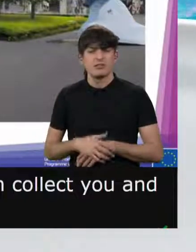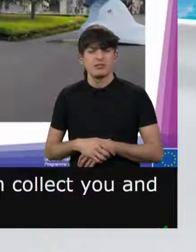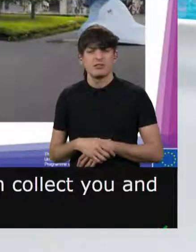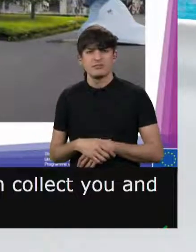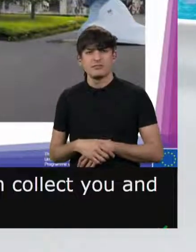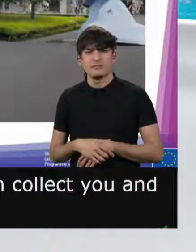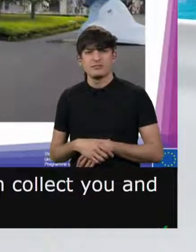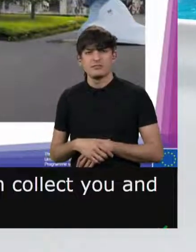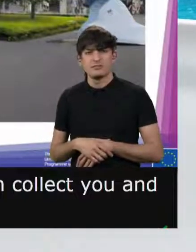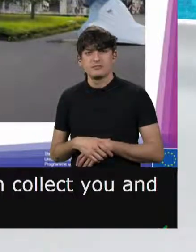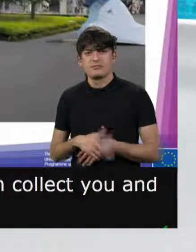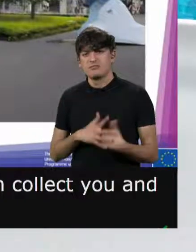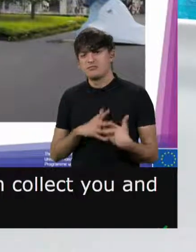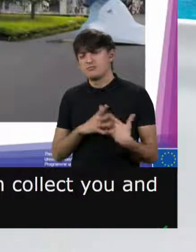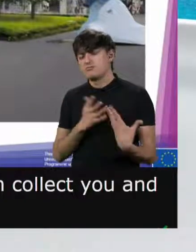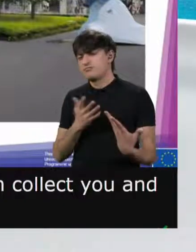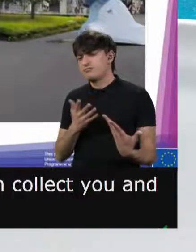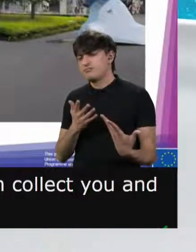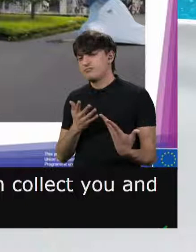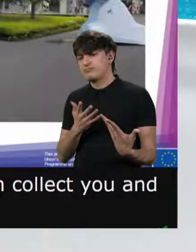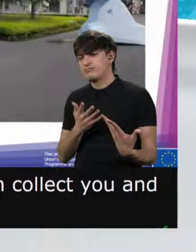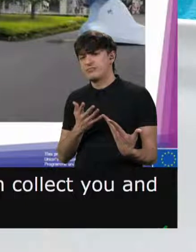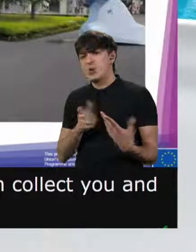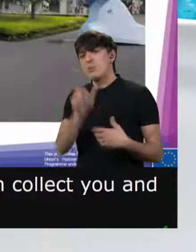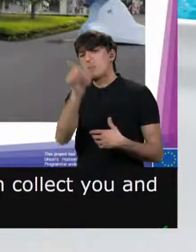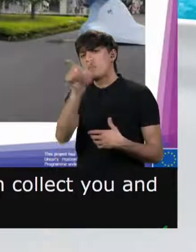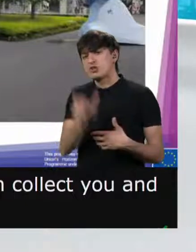Uber for on-demand services.